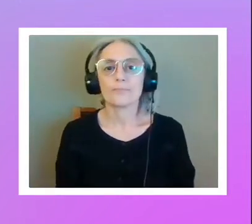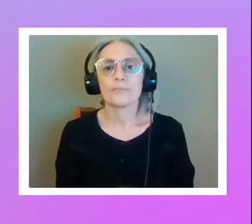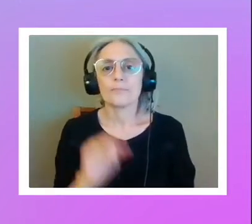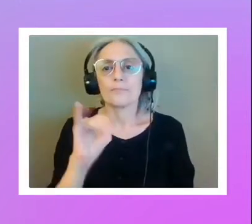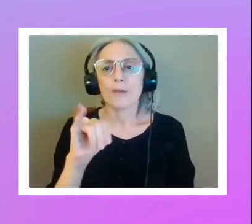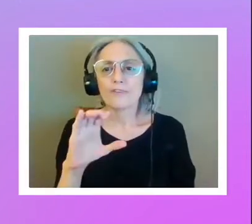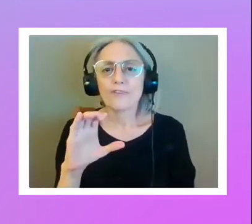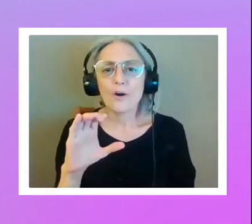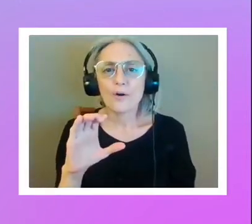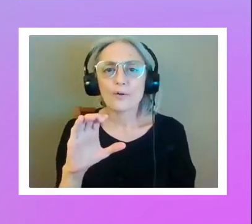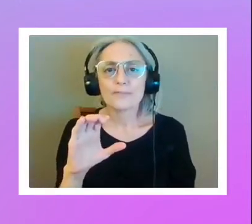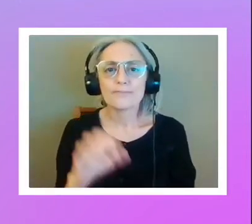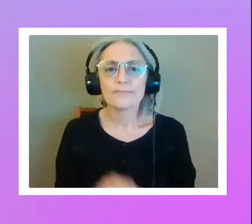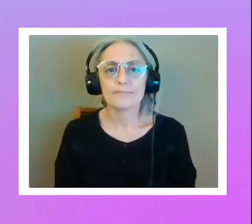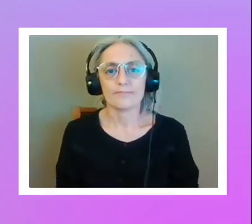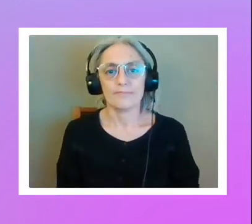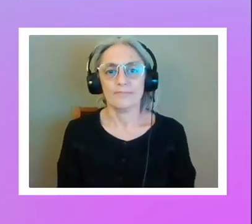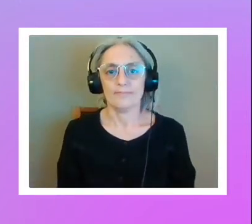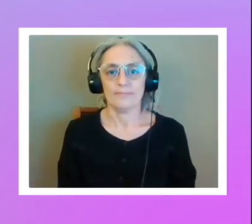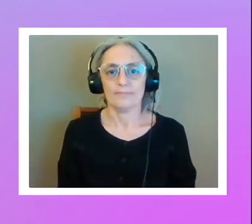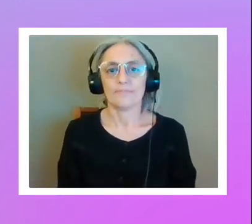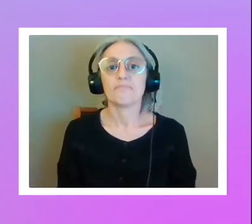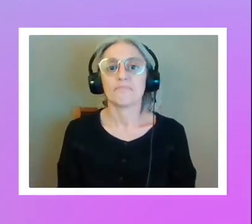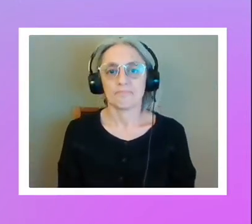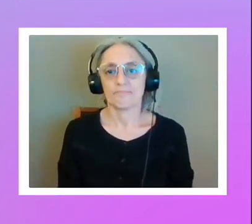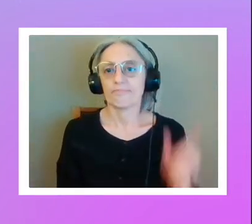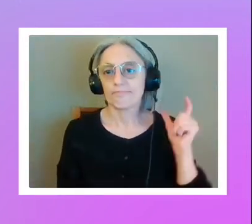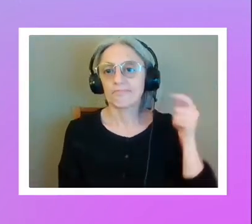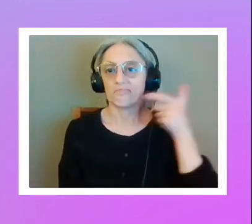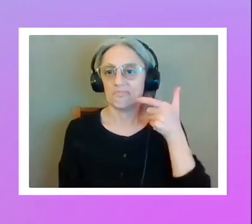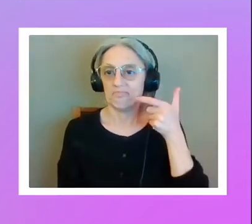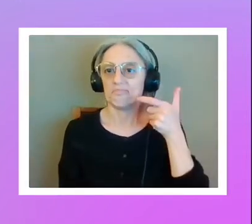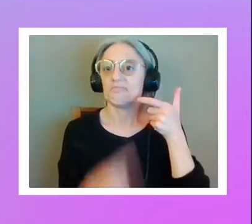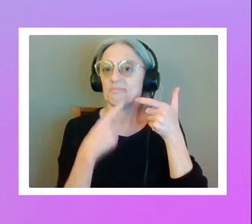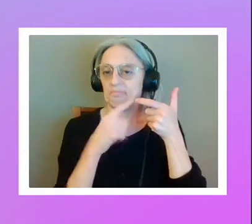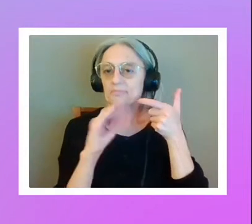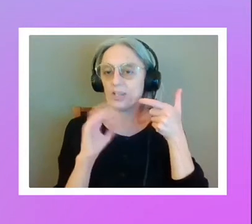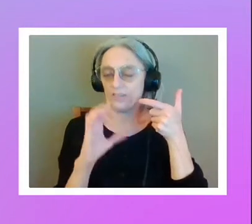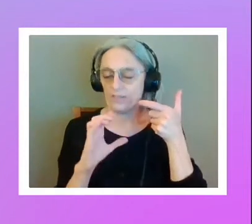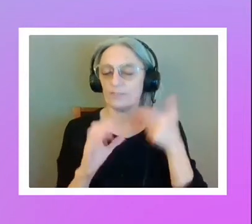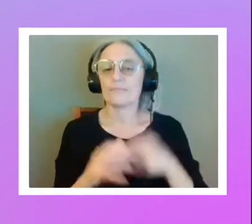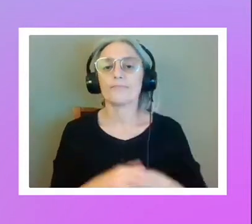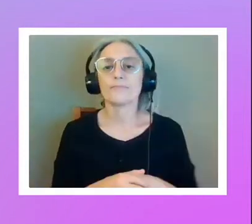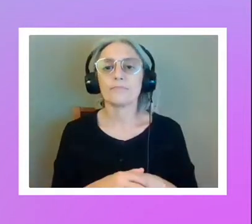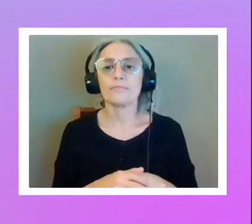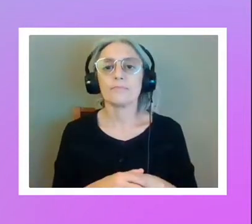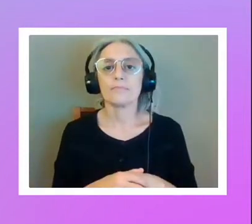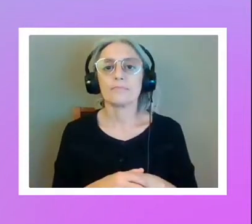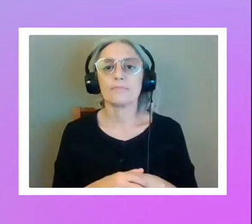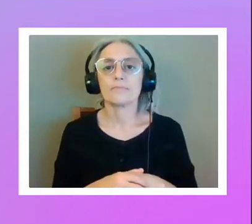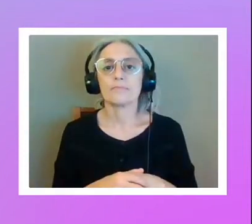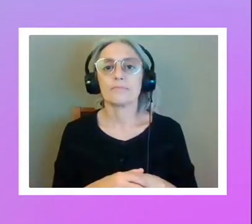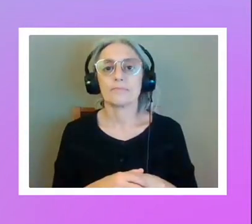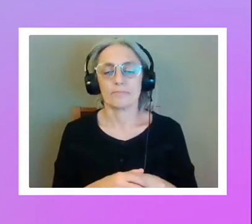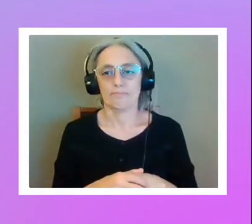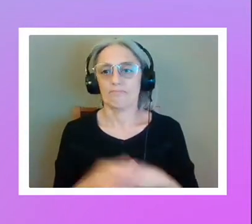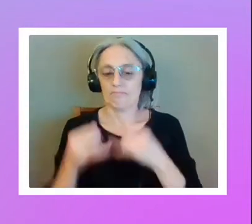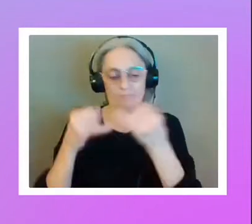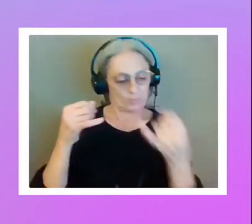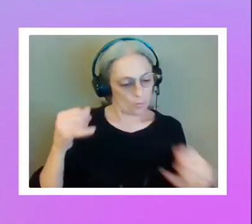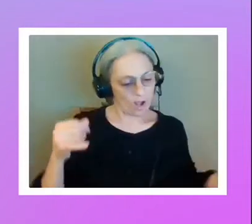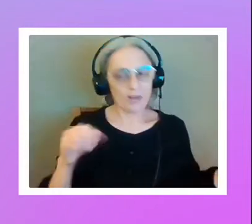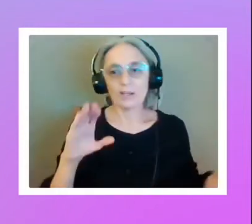microphone. Okay. Yep. Okay, good. I like that. You caught the microphone. Anything else? Yeah. Okay. We got a cable. I